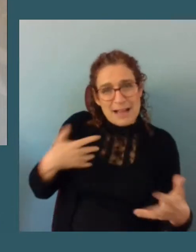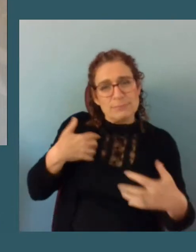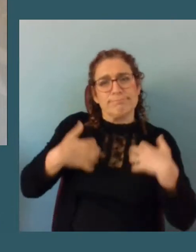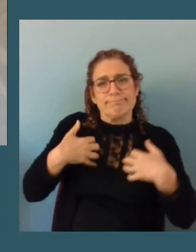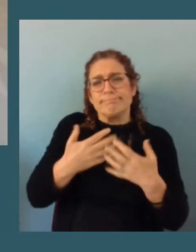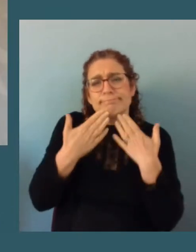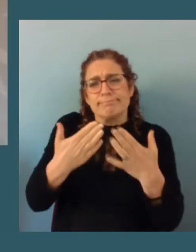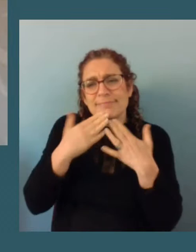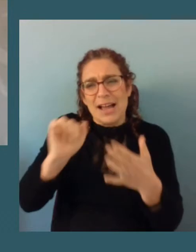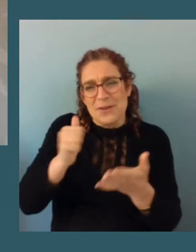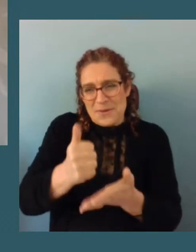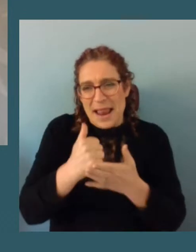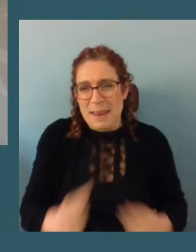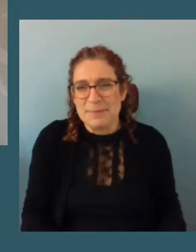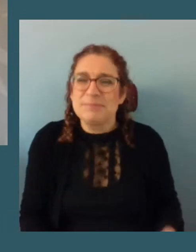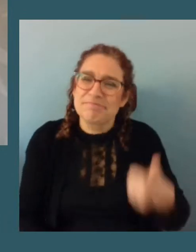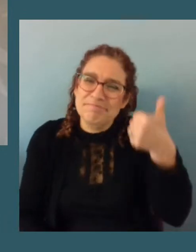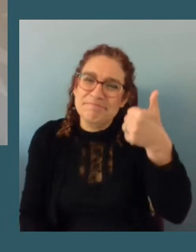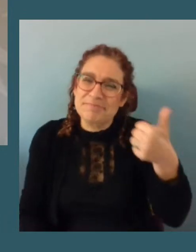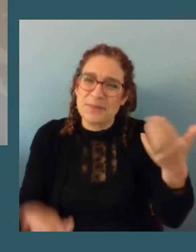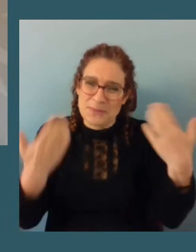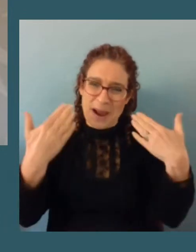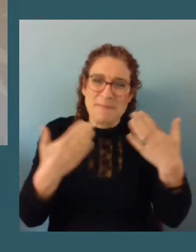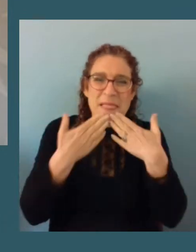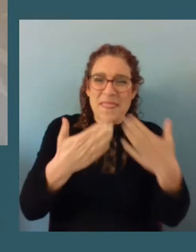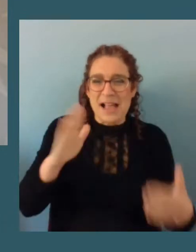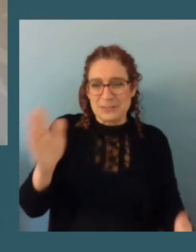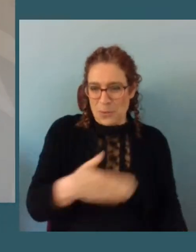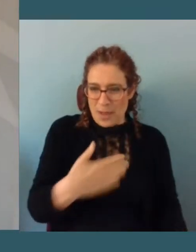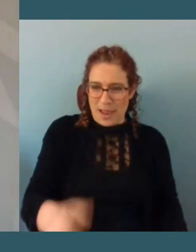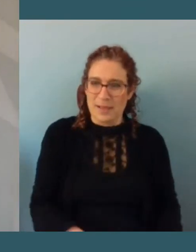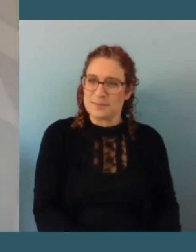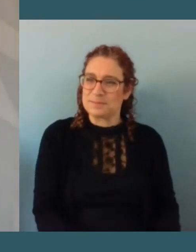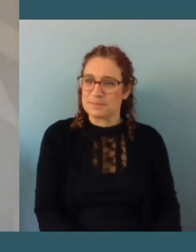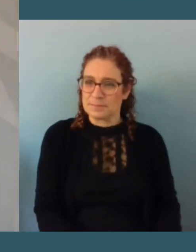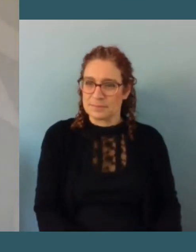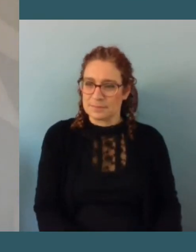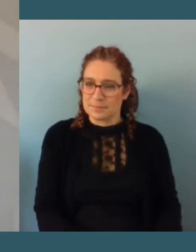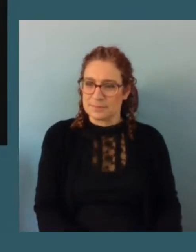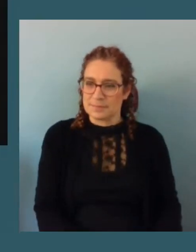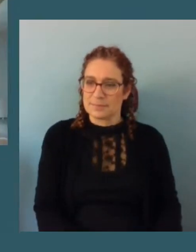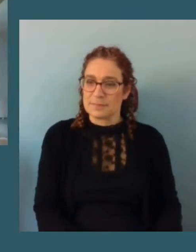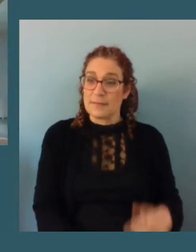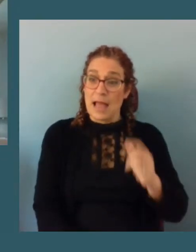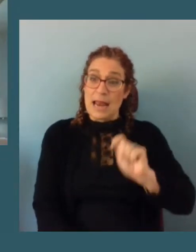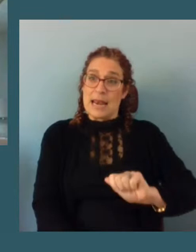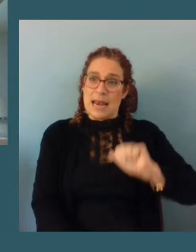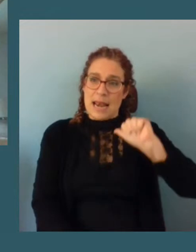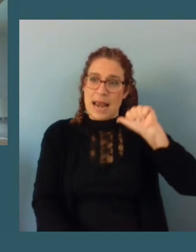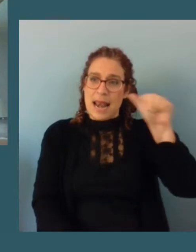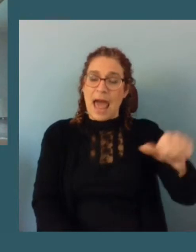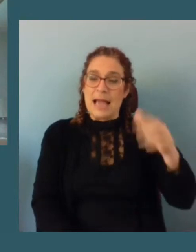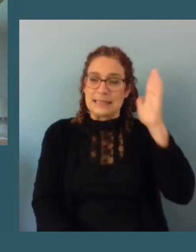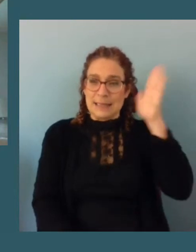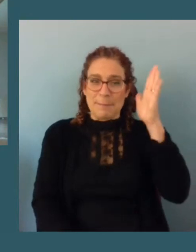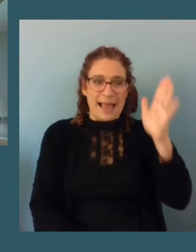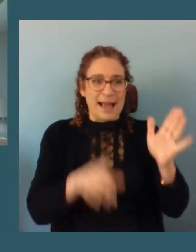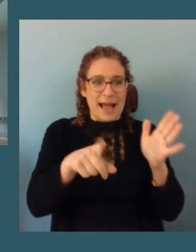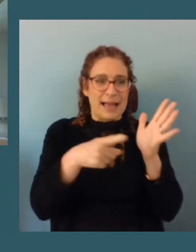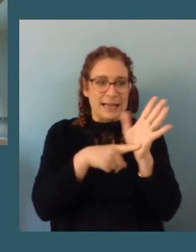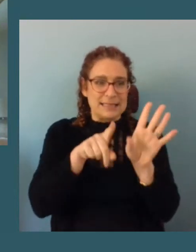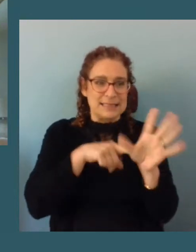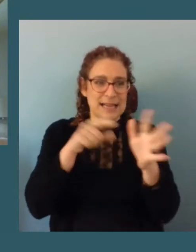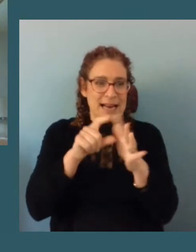help. Thank you very much. Thank you, everyone. So our next speaker today is Lydia